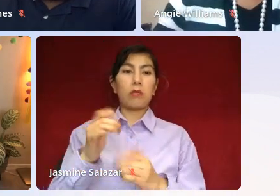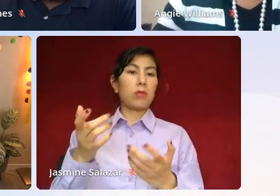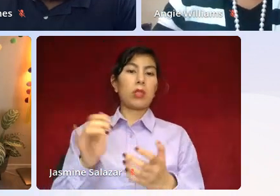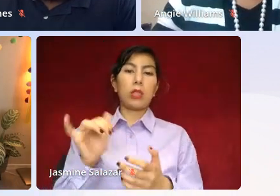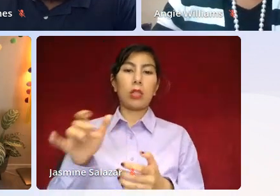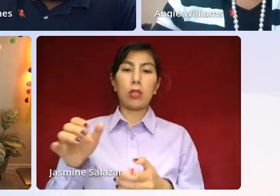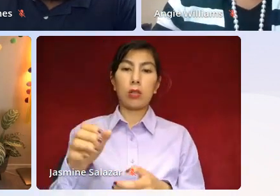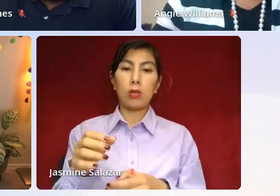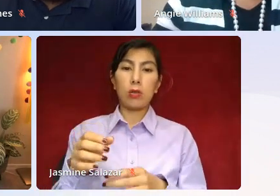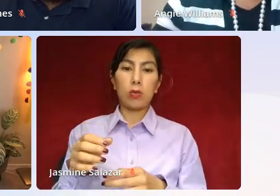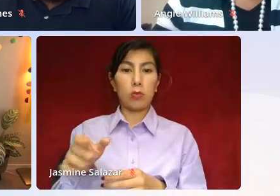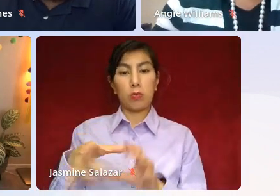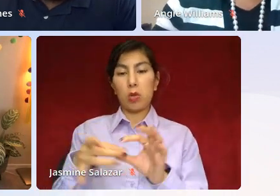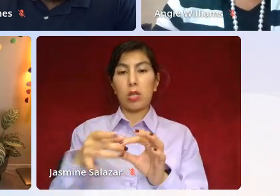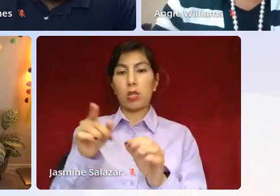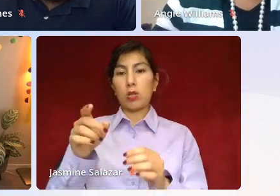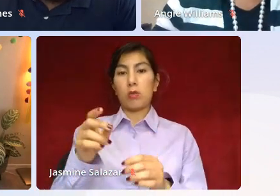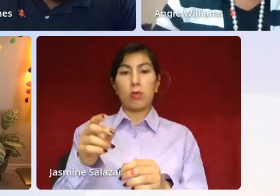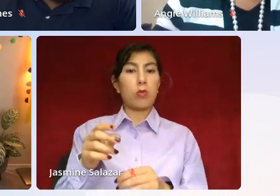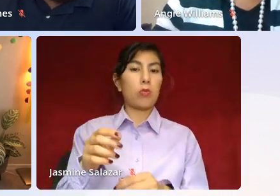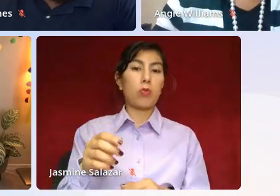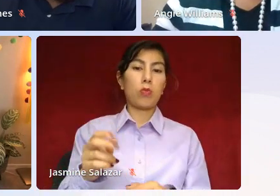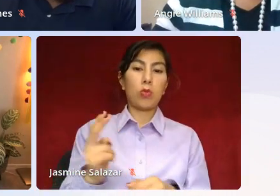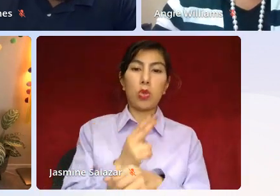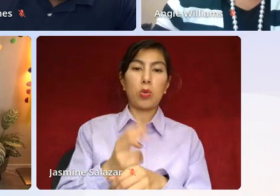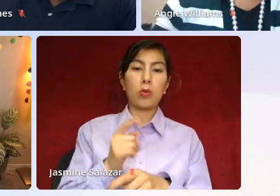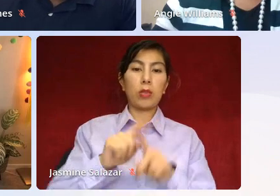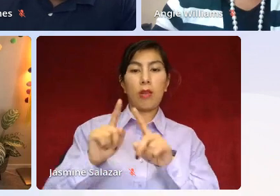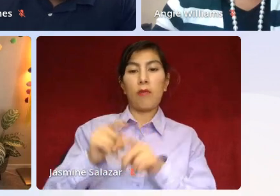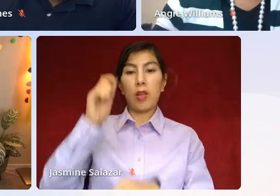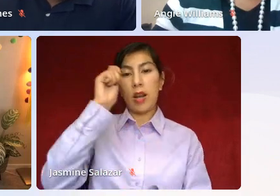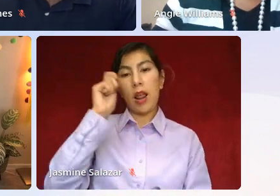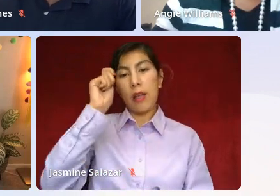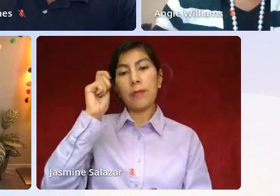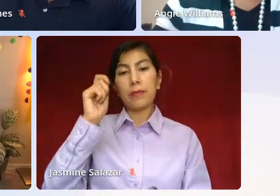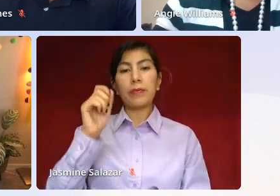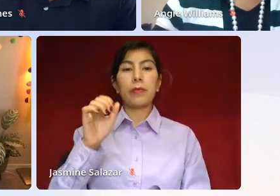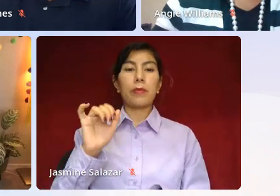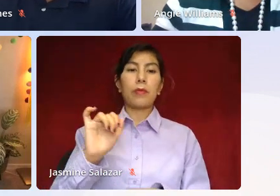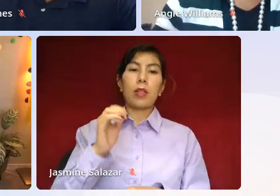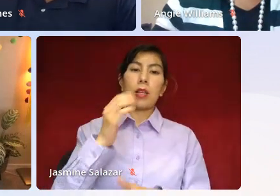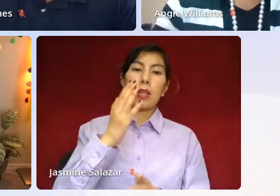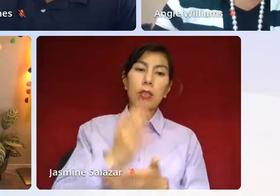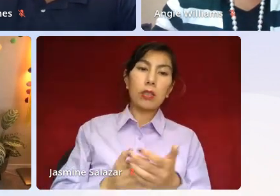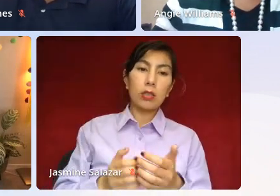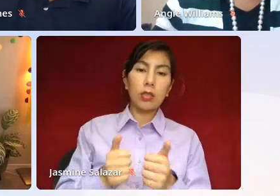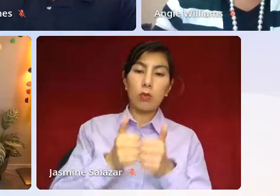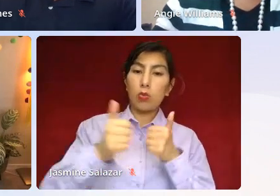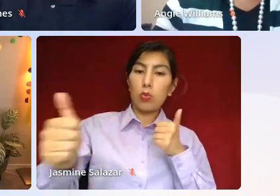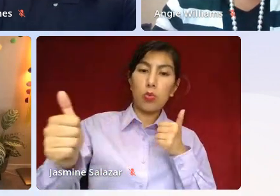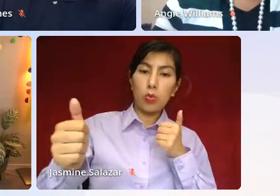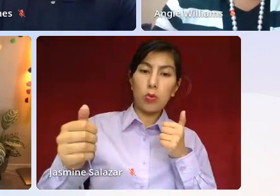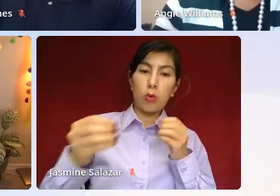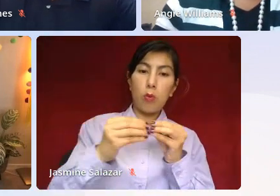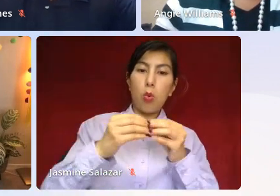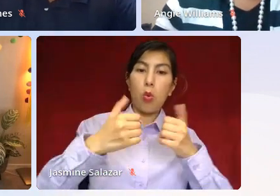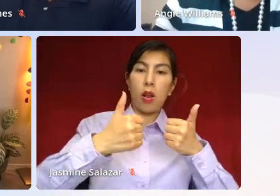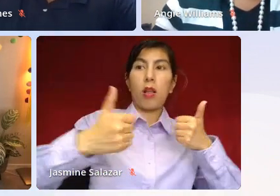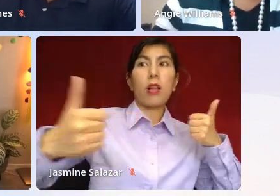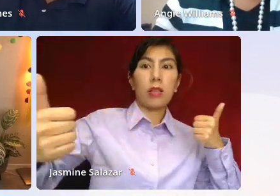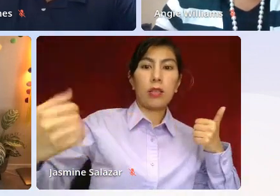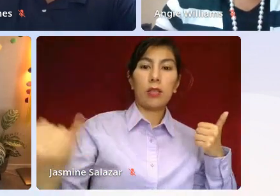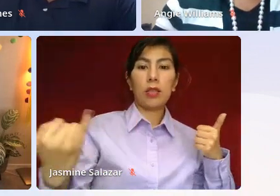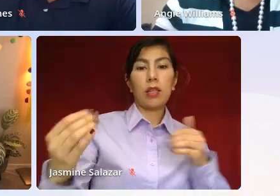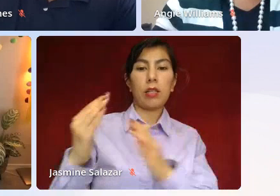lots of hats. As I'm sure many are aware, in some rural frontier, more isolated communities